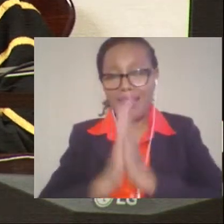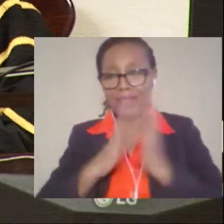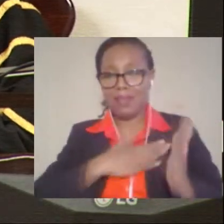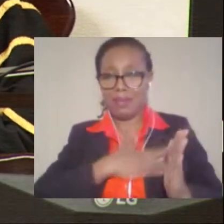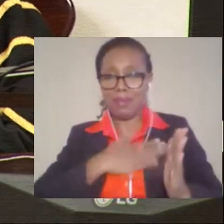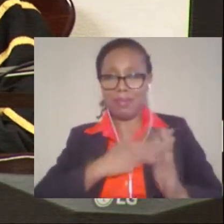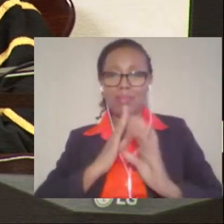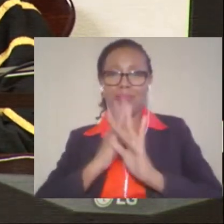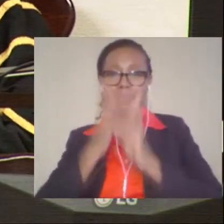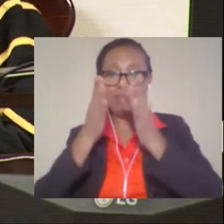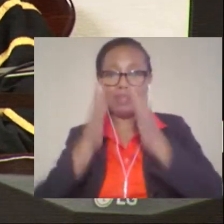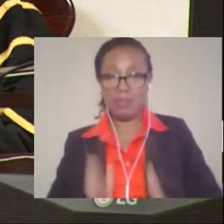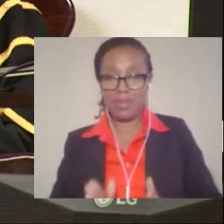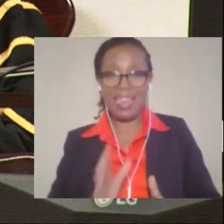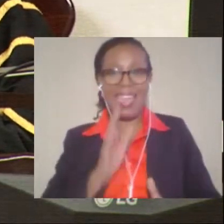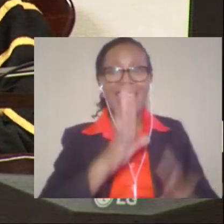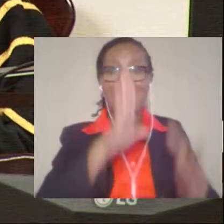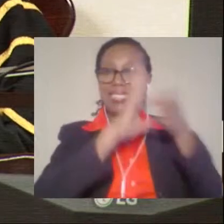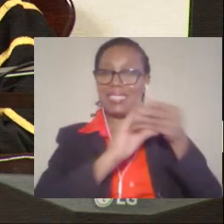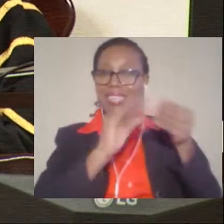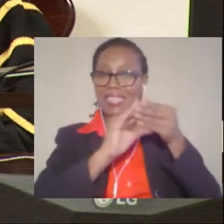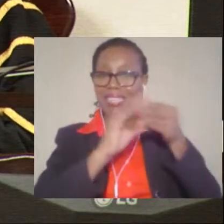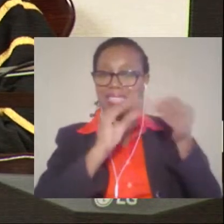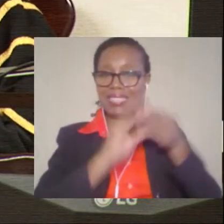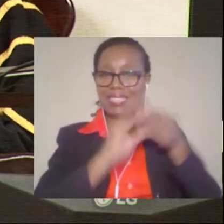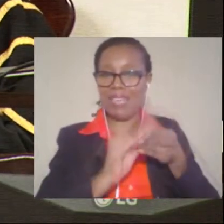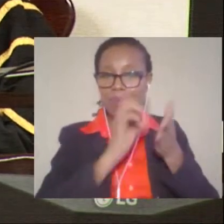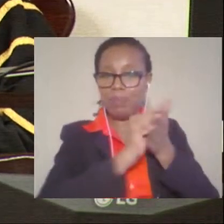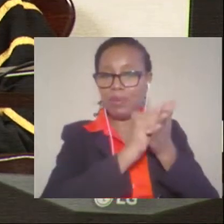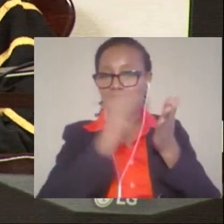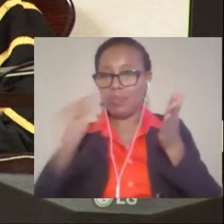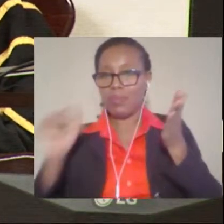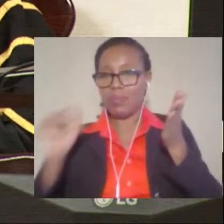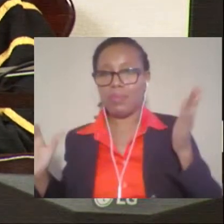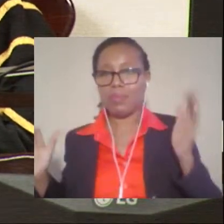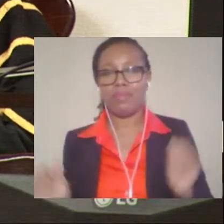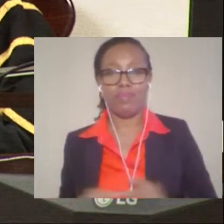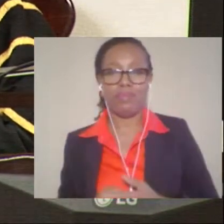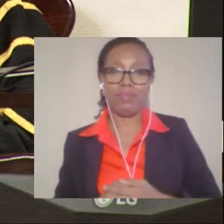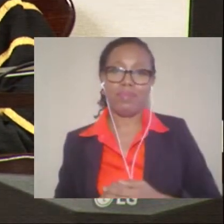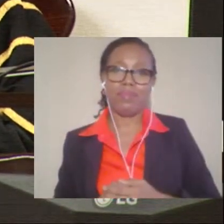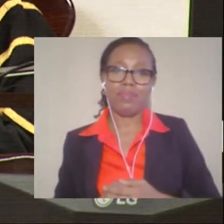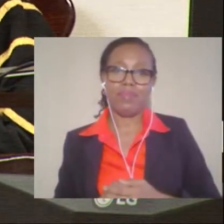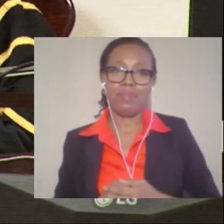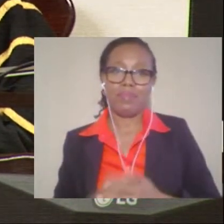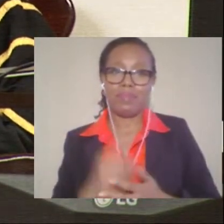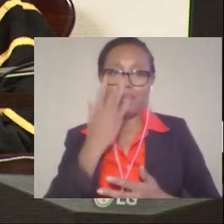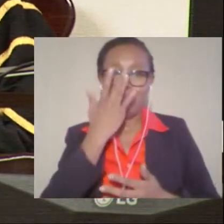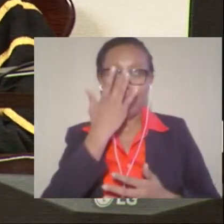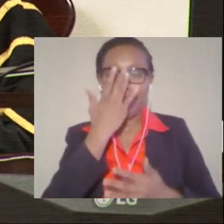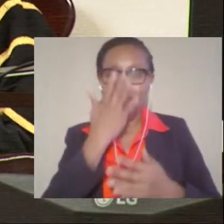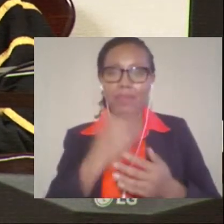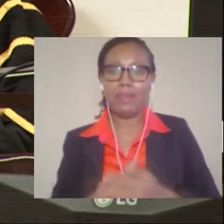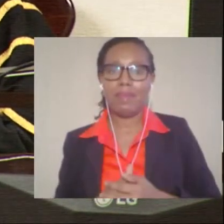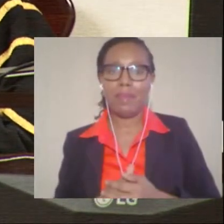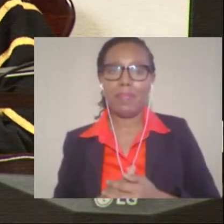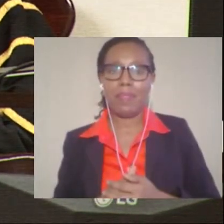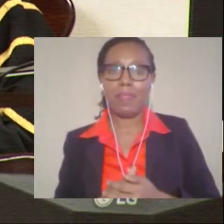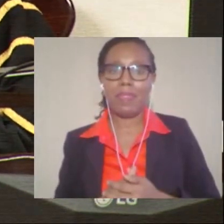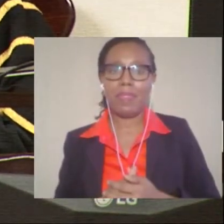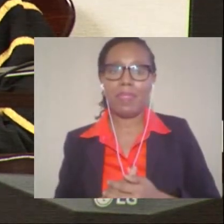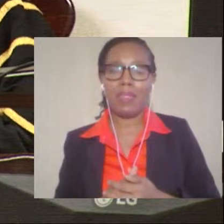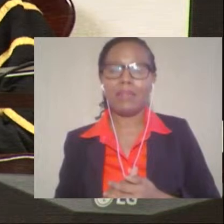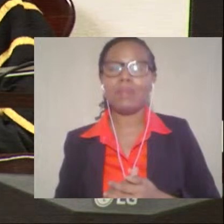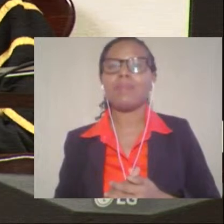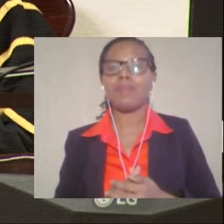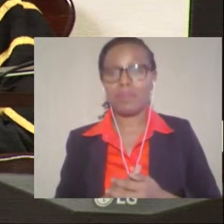you're contributing to the debate, you have the floor of the House to refute those any allegations and